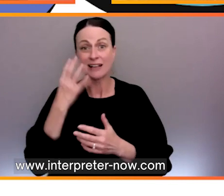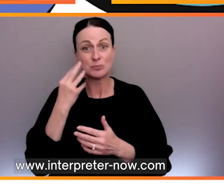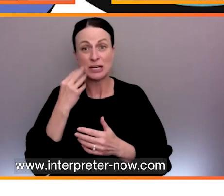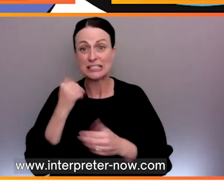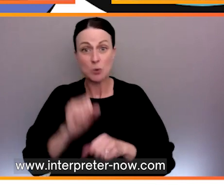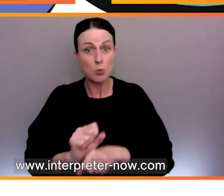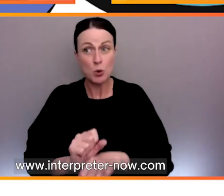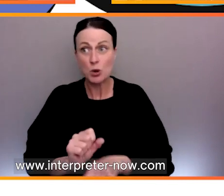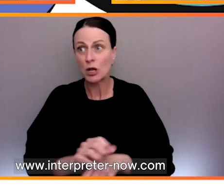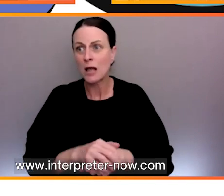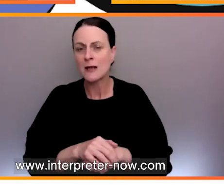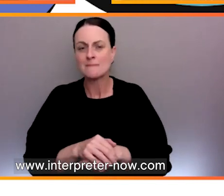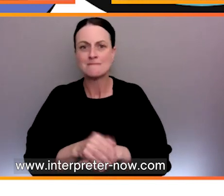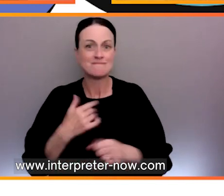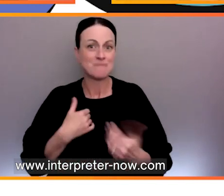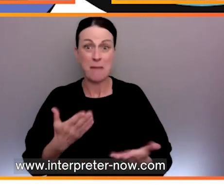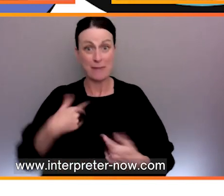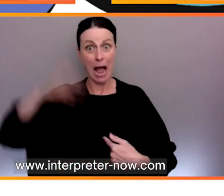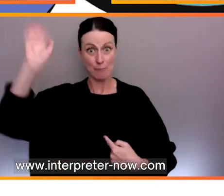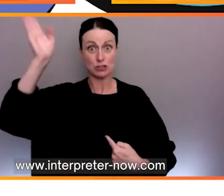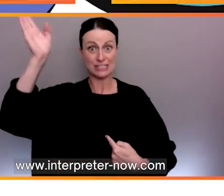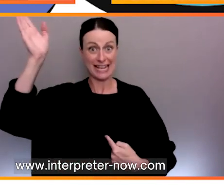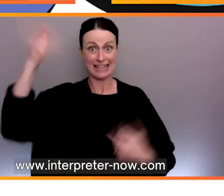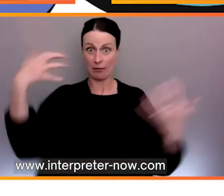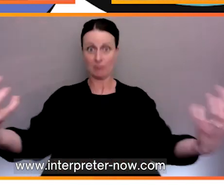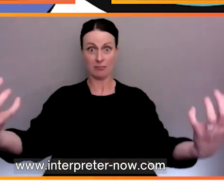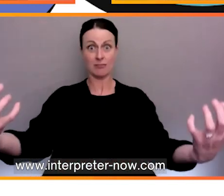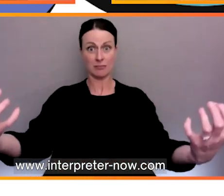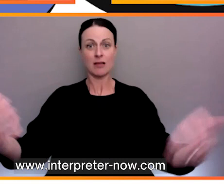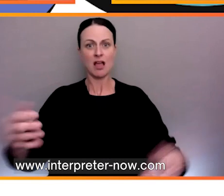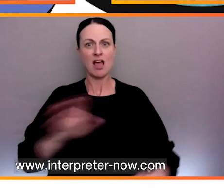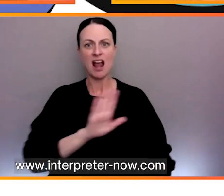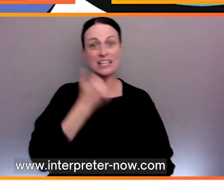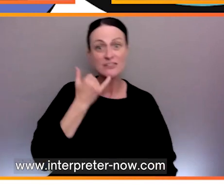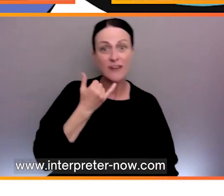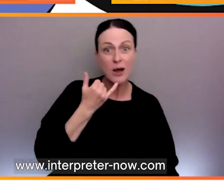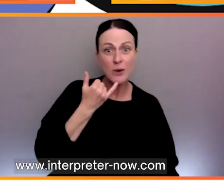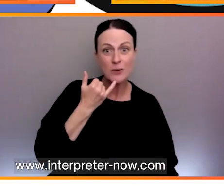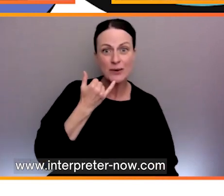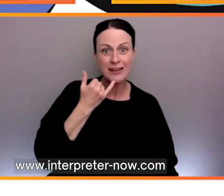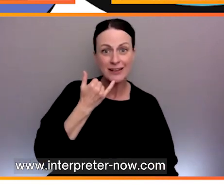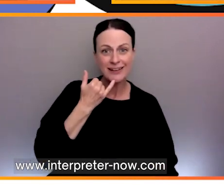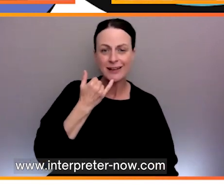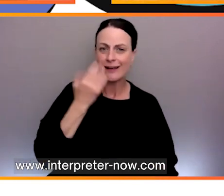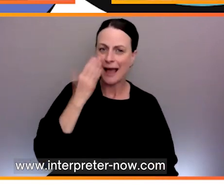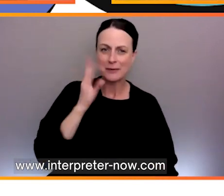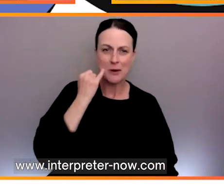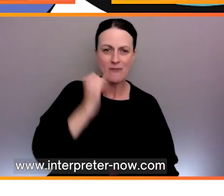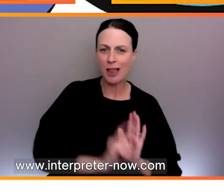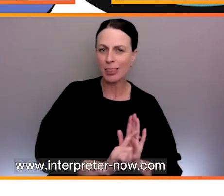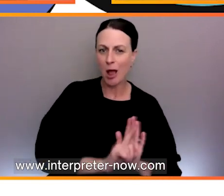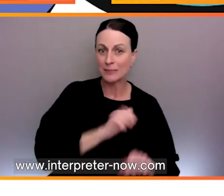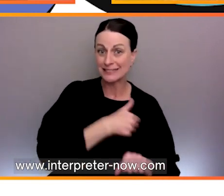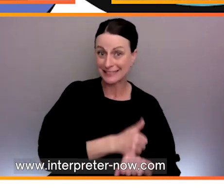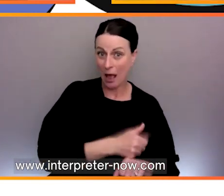That is like, okay. And it's, what's interesting is bullies really like to hop around. They don't want to get too comfortable in